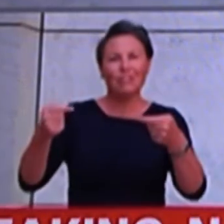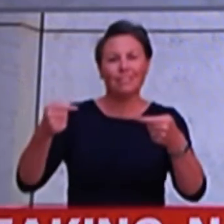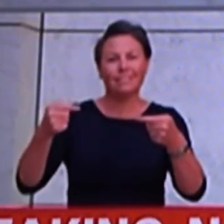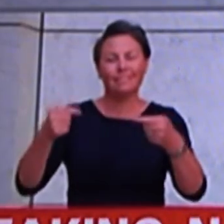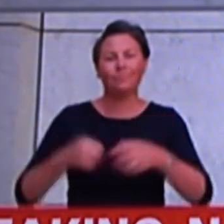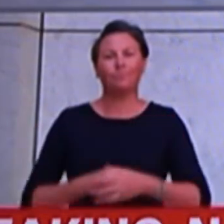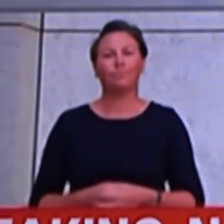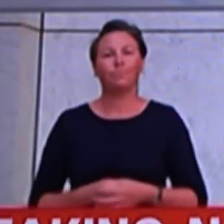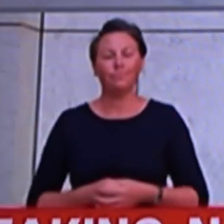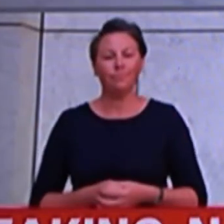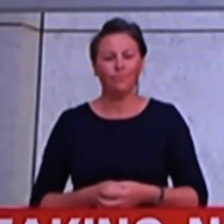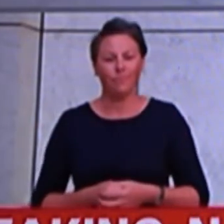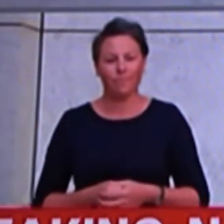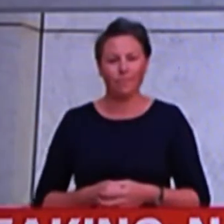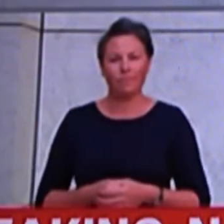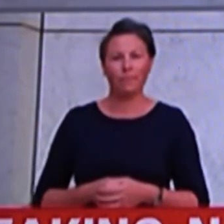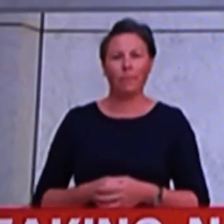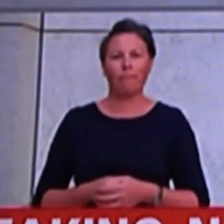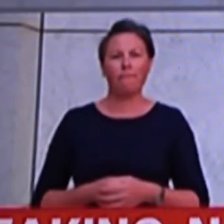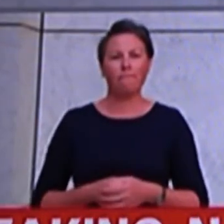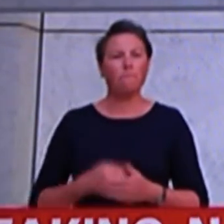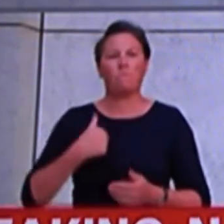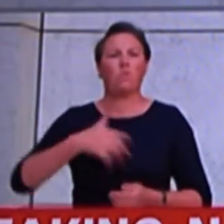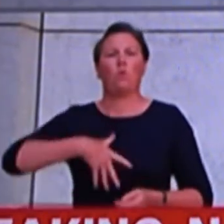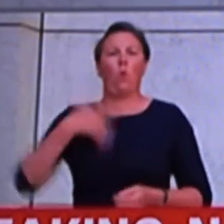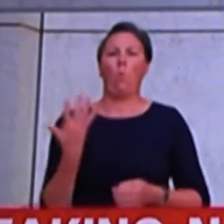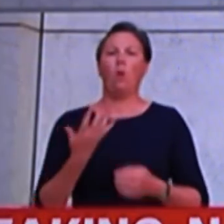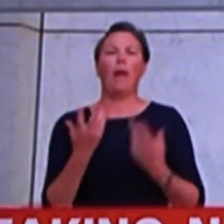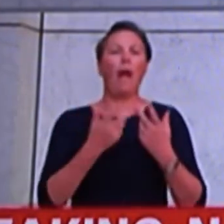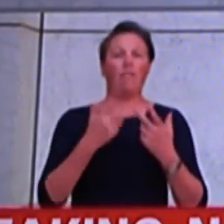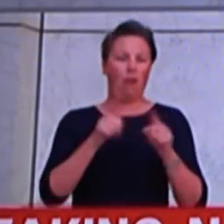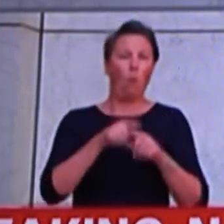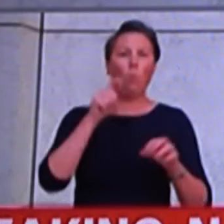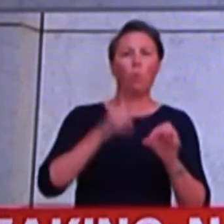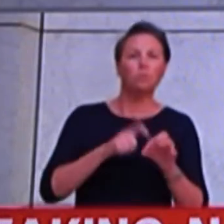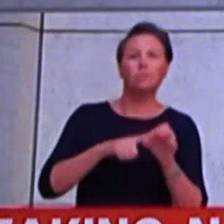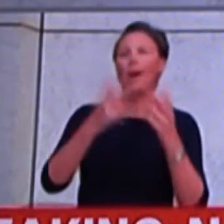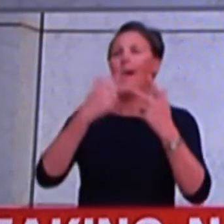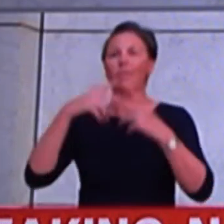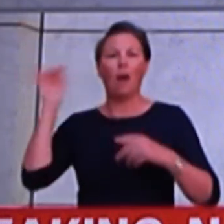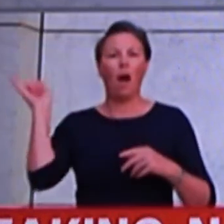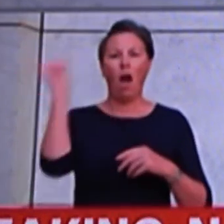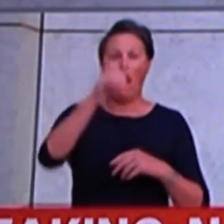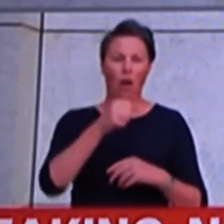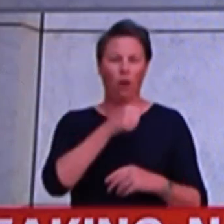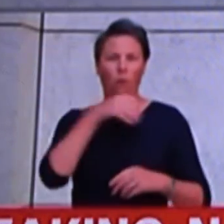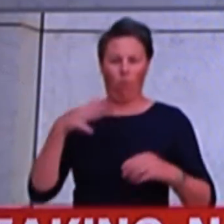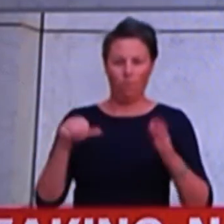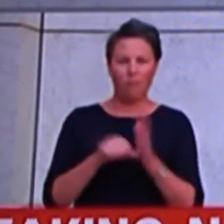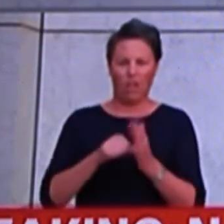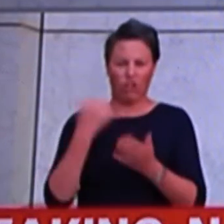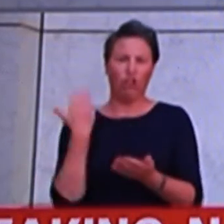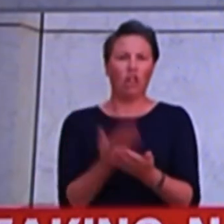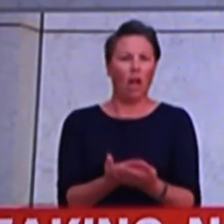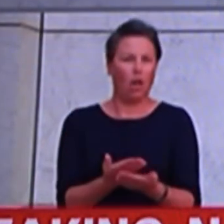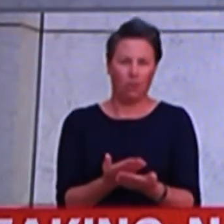any anti-competitive actions that might be put in place by any other player in the market. So we're very keen to see that remain in place. We're very keen to